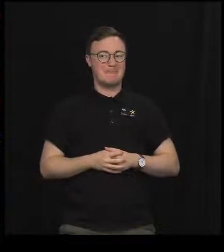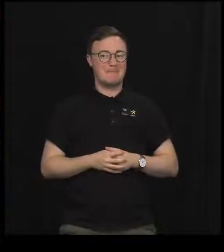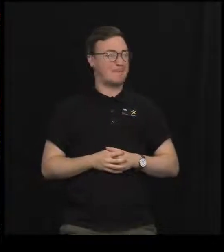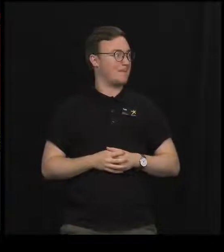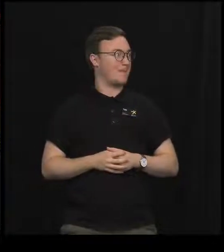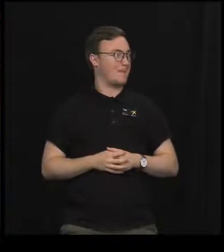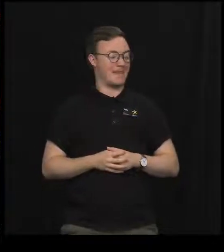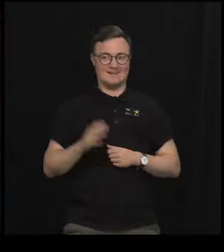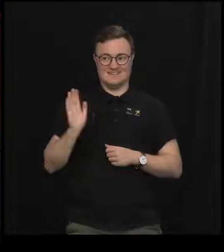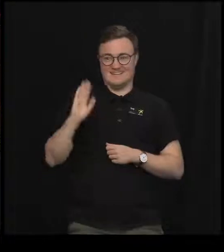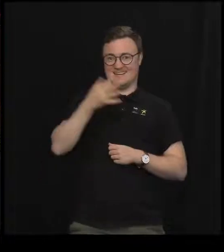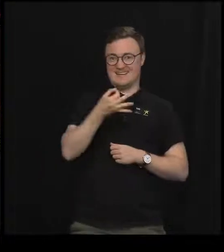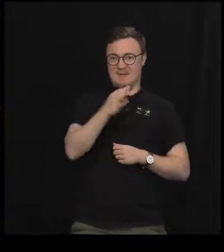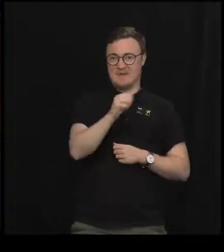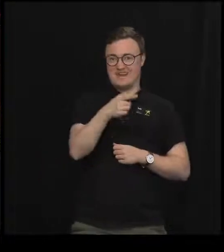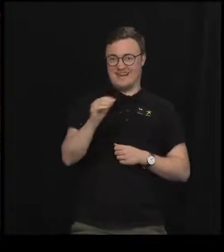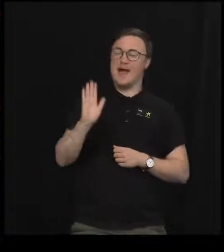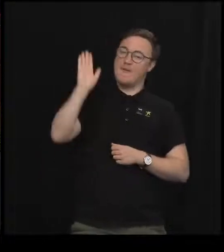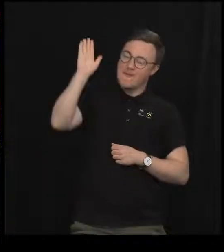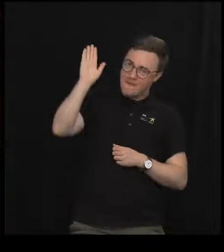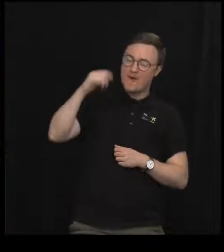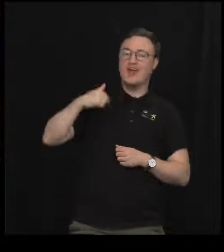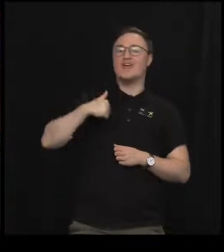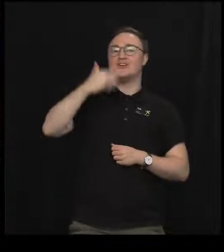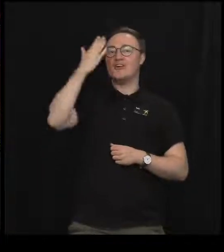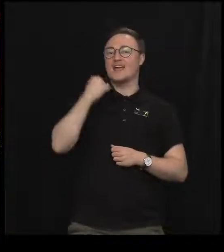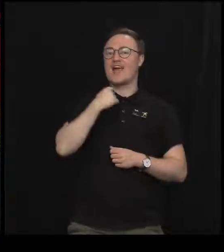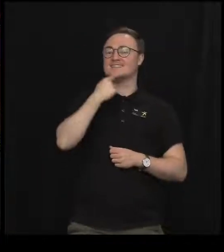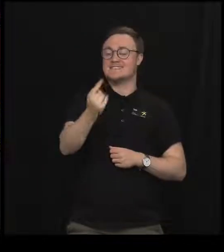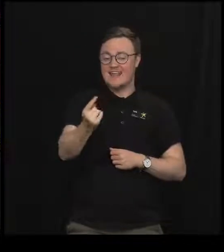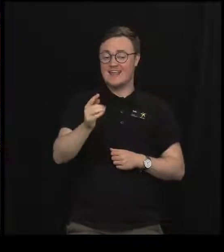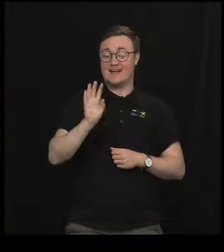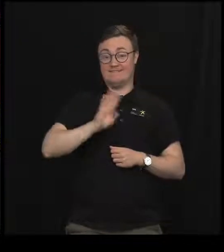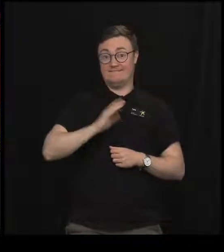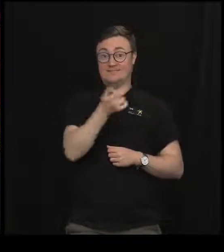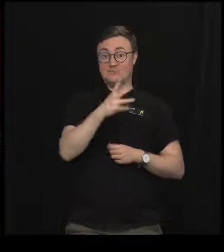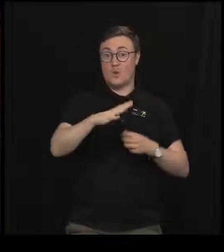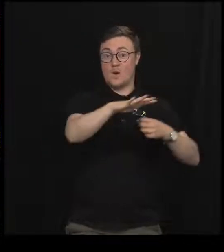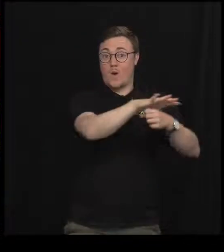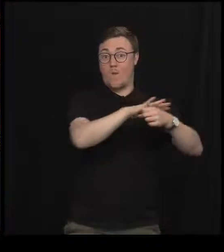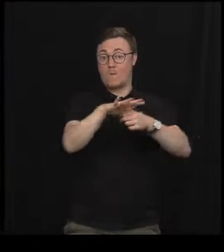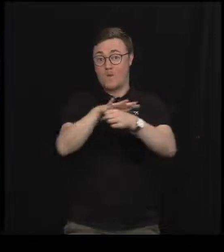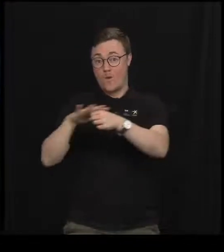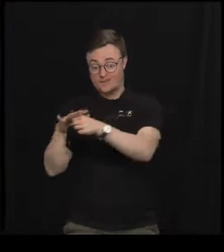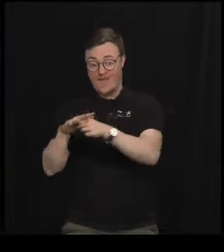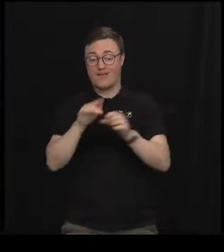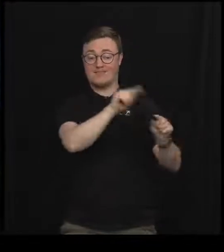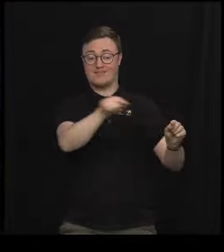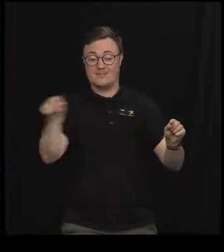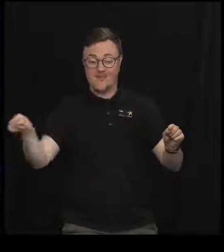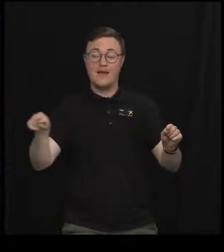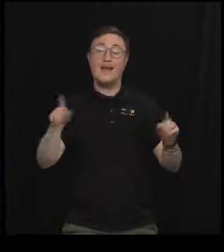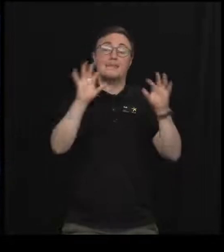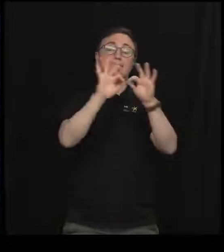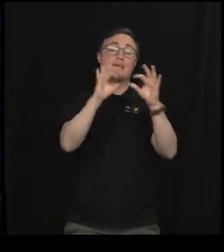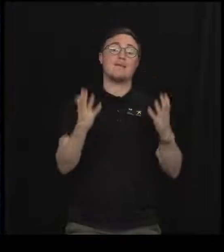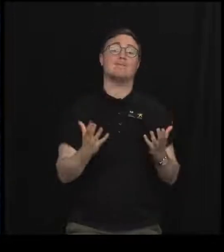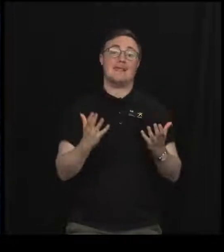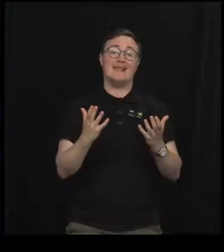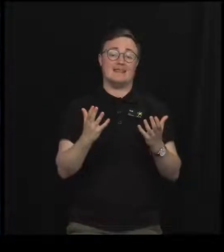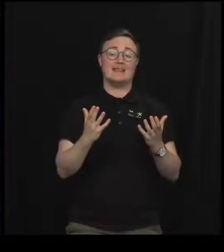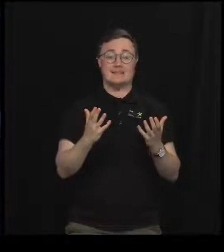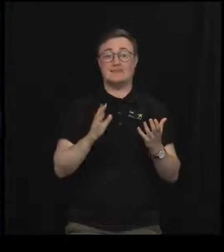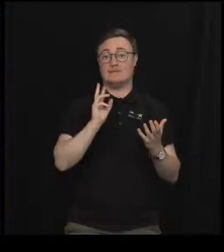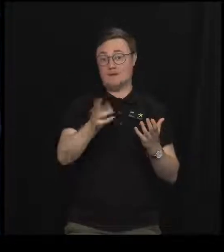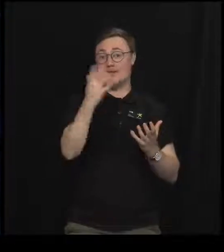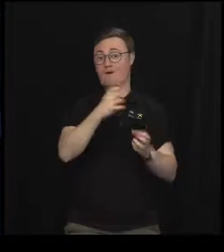I can start perhaps by saying that in some areas, the pandemic and the fact that